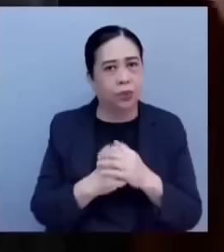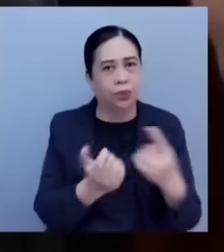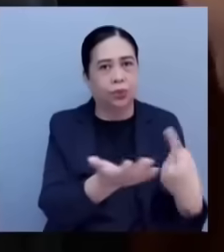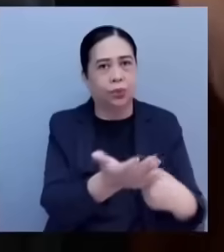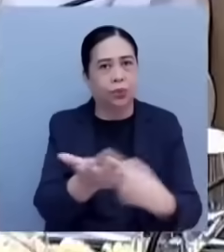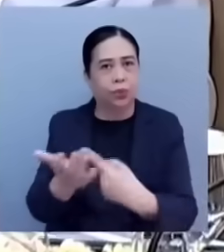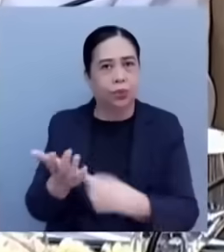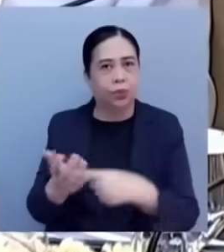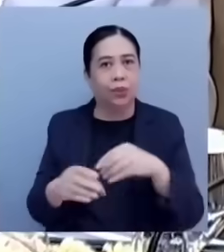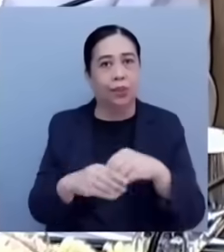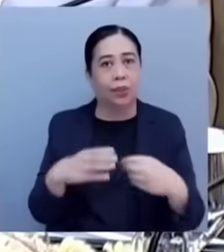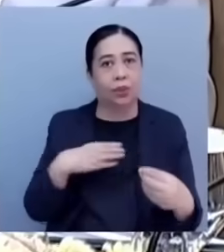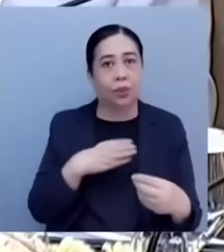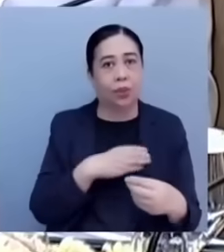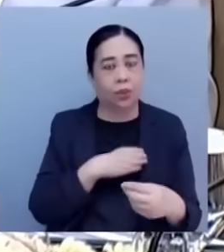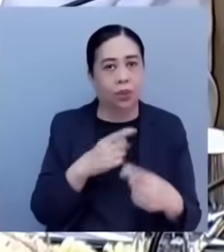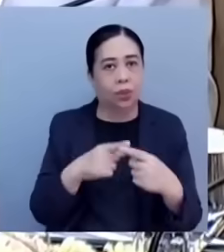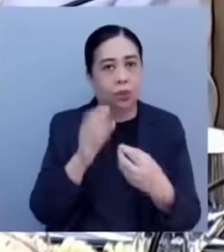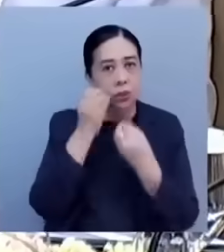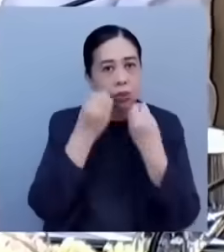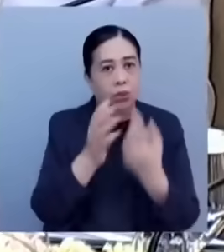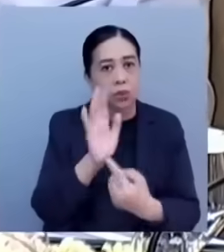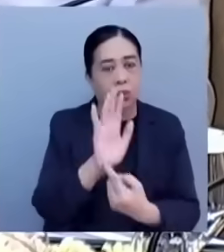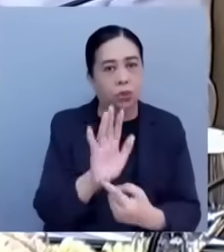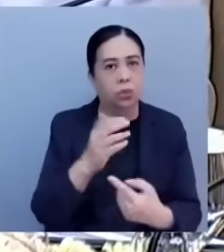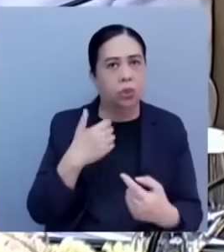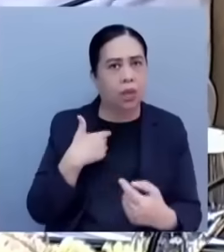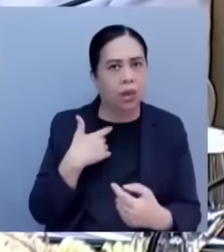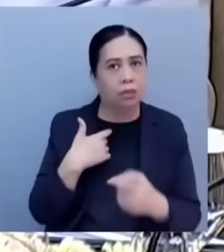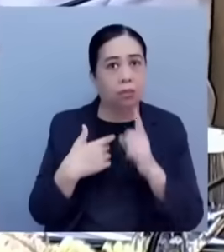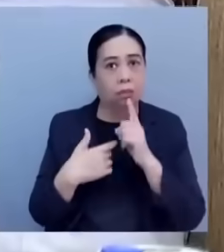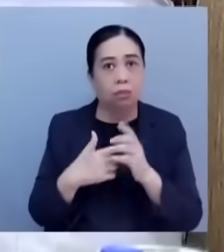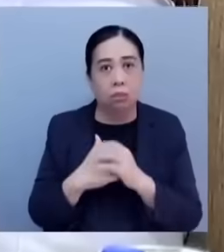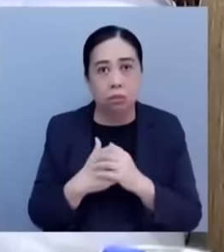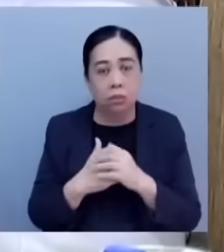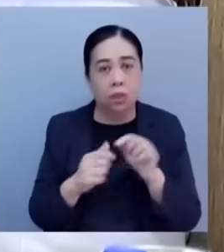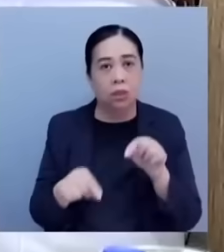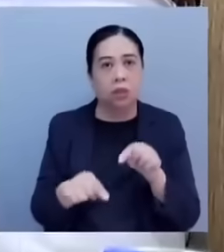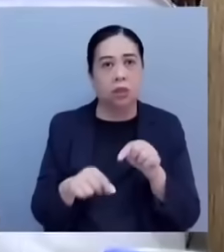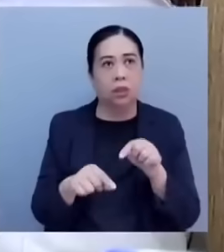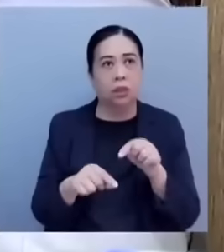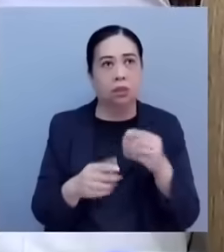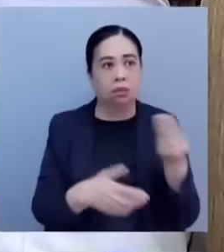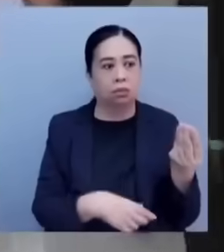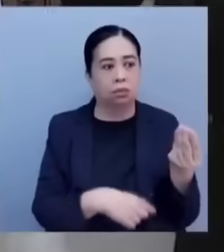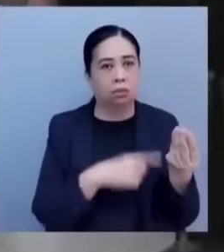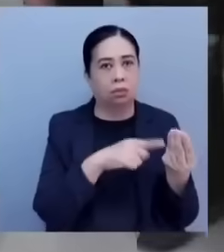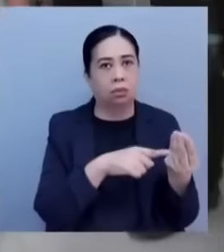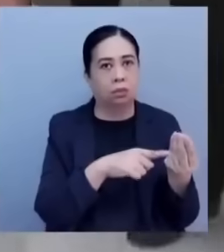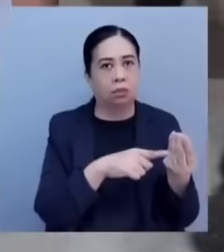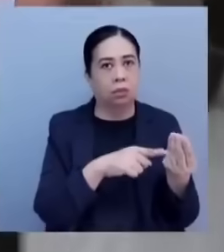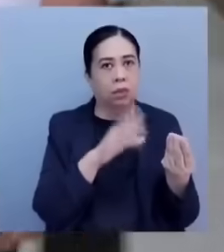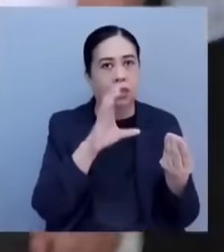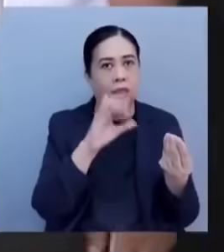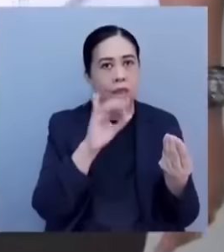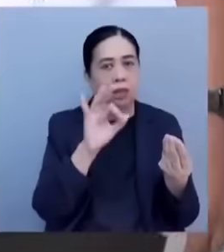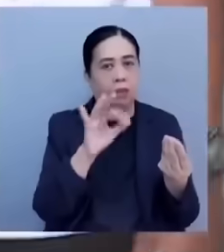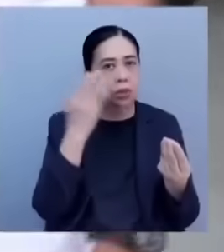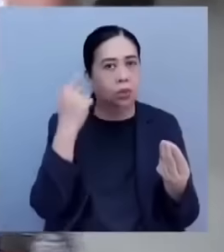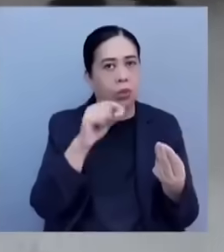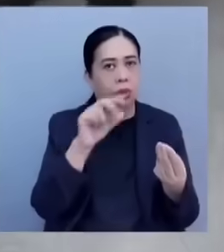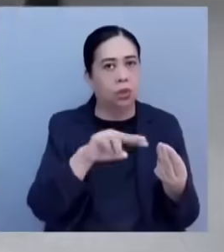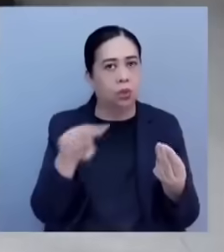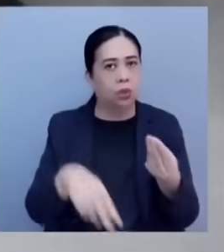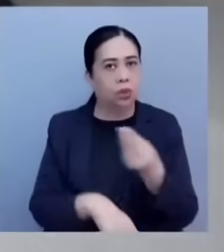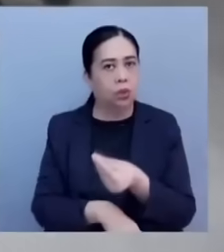in Congress, where it was revealed that there was, in fact, this appropriation of confidential funds in 2022 in